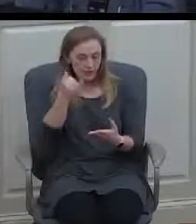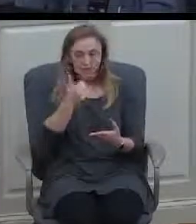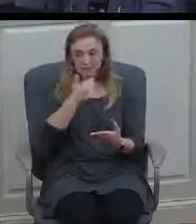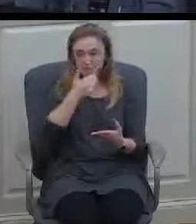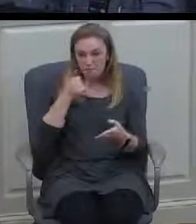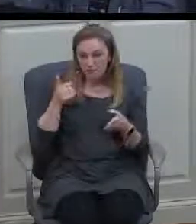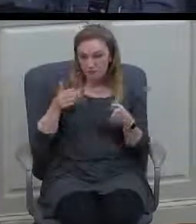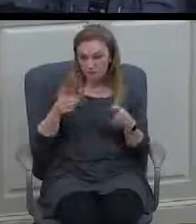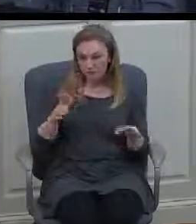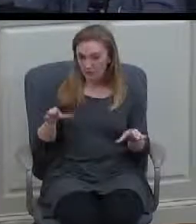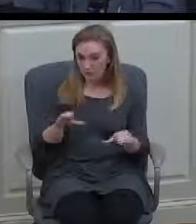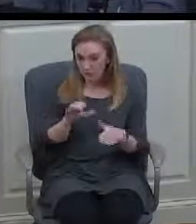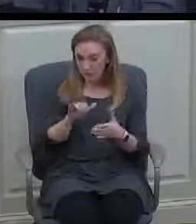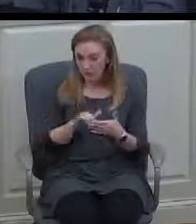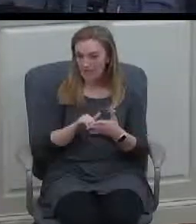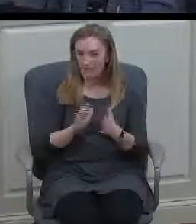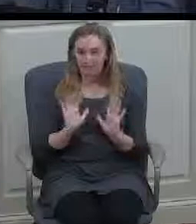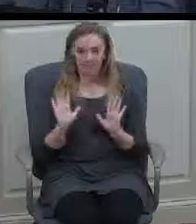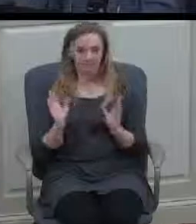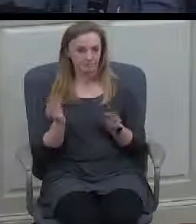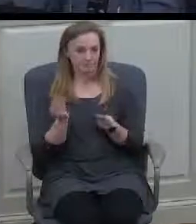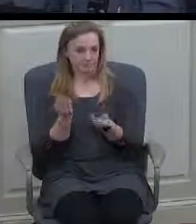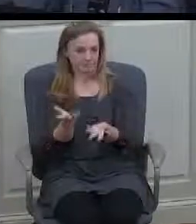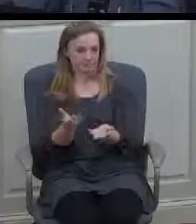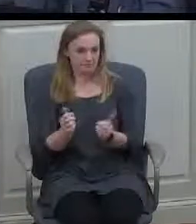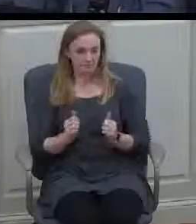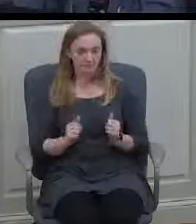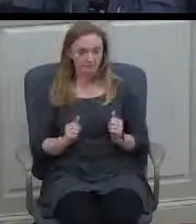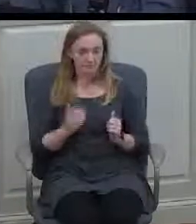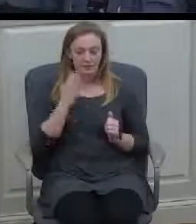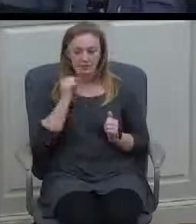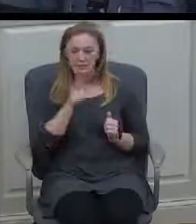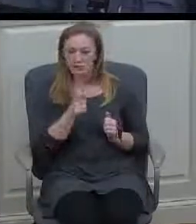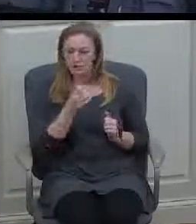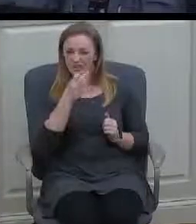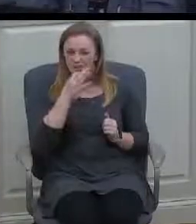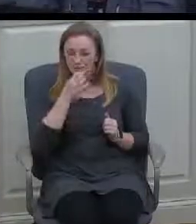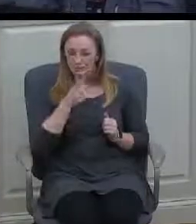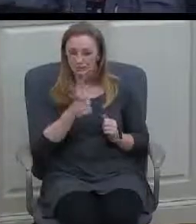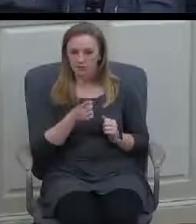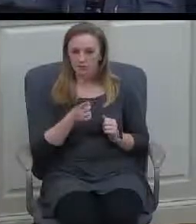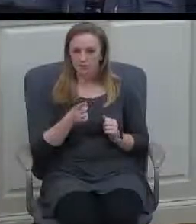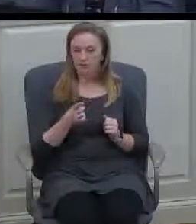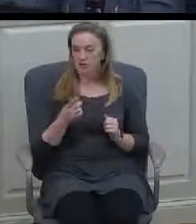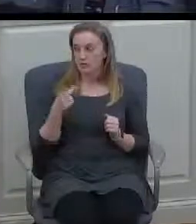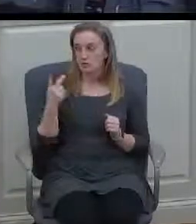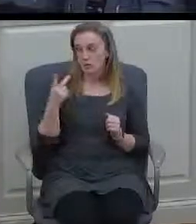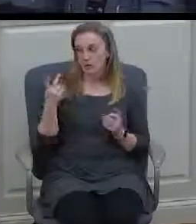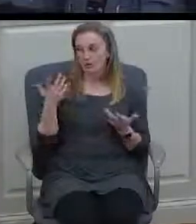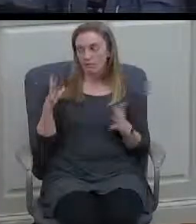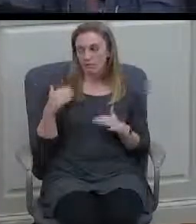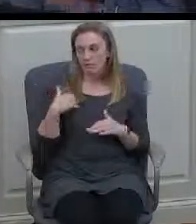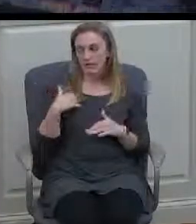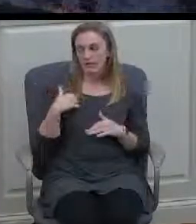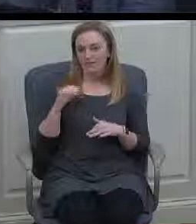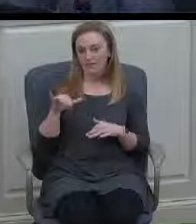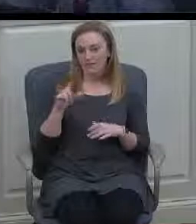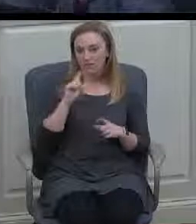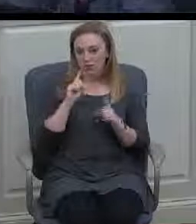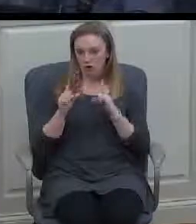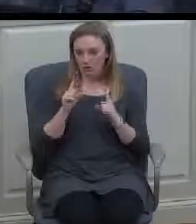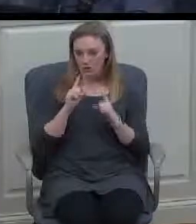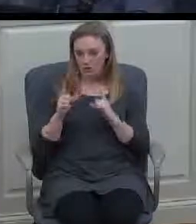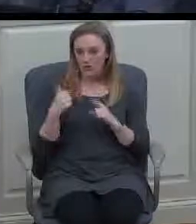that? Just throwing it out there for you, since you're the expert. We've had those conversations, and we've had